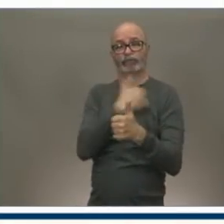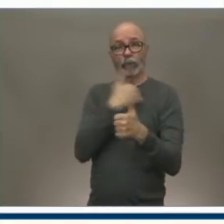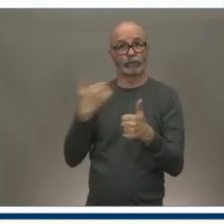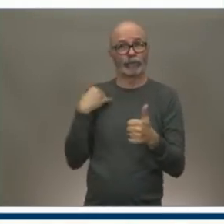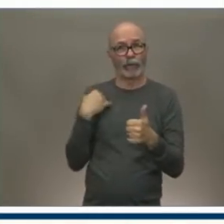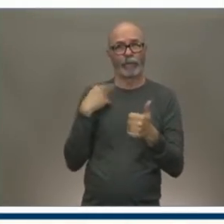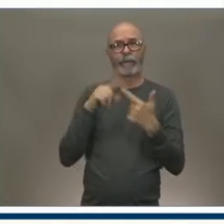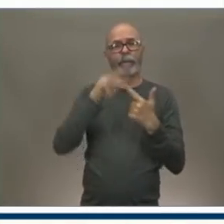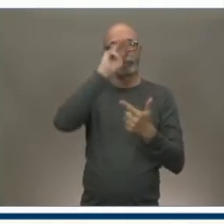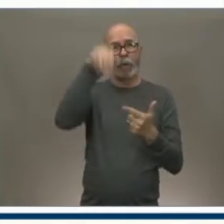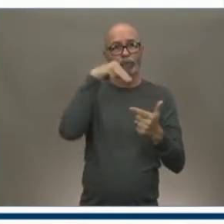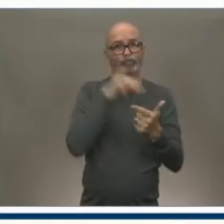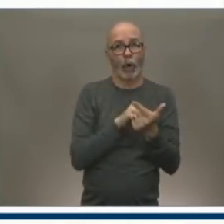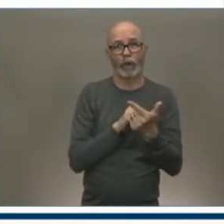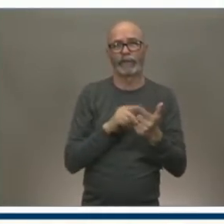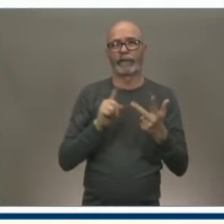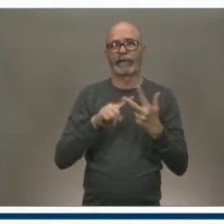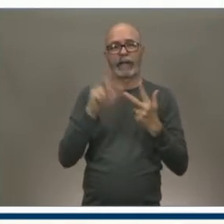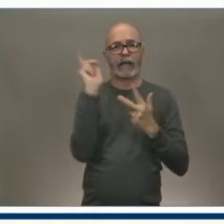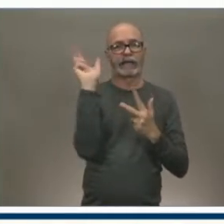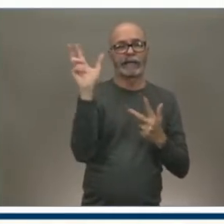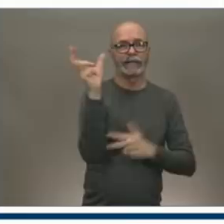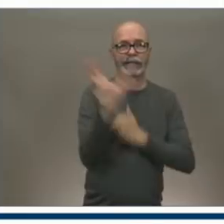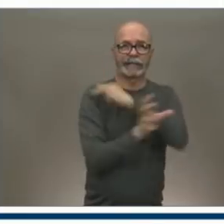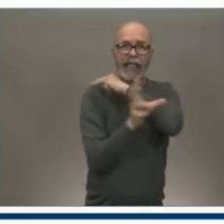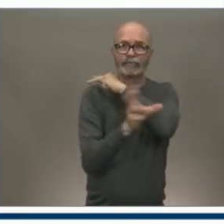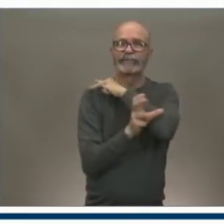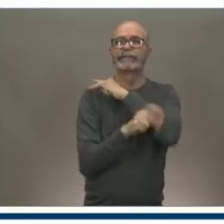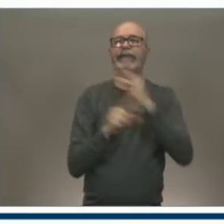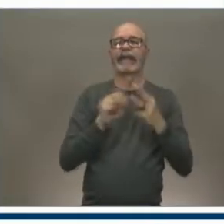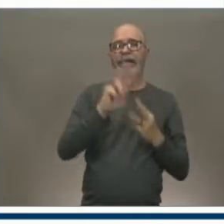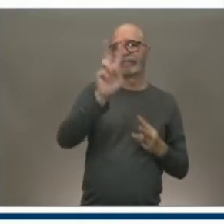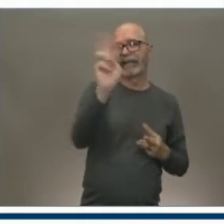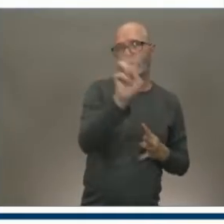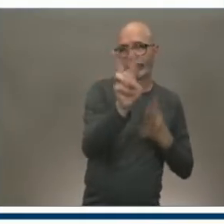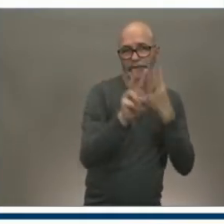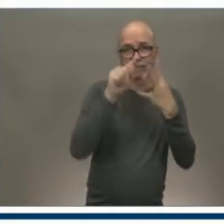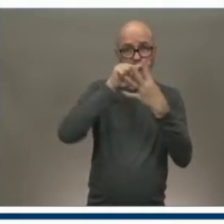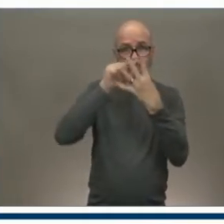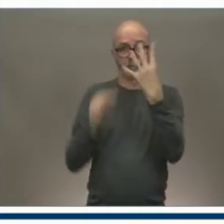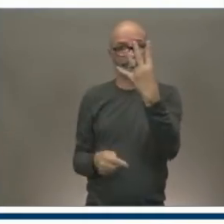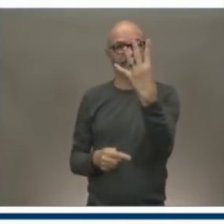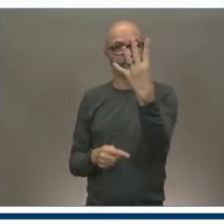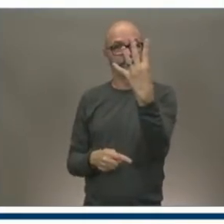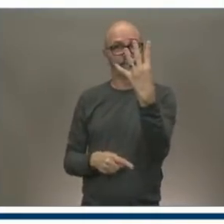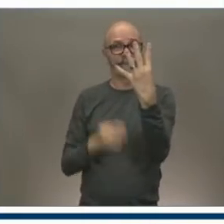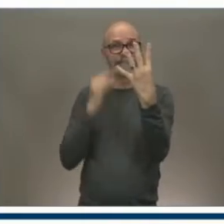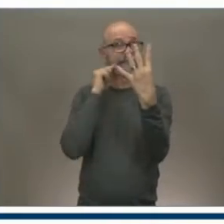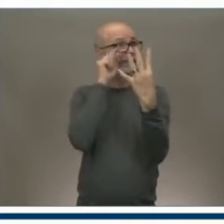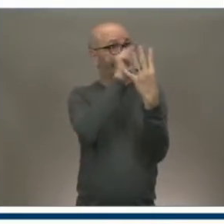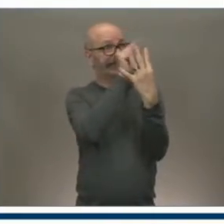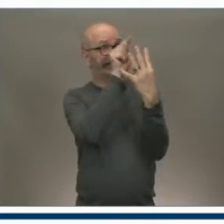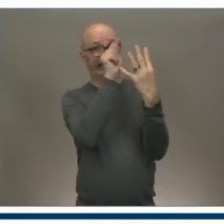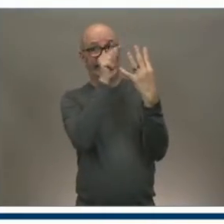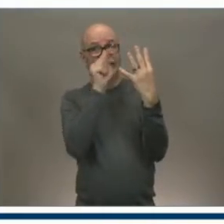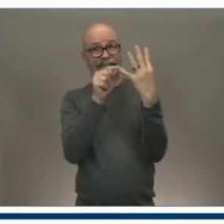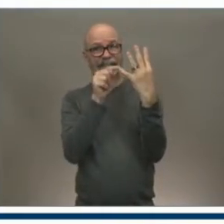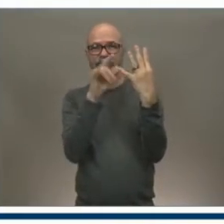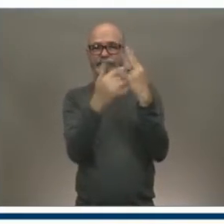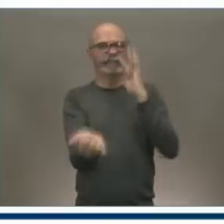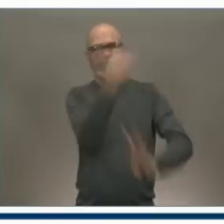Vancouver. And it is our position that the quarantine should start at that point of entry. Go ahead with your follow-up,